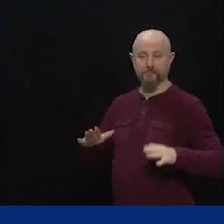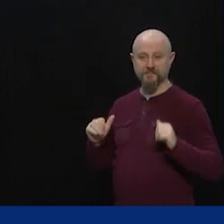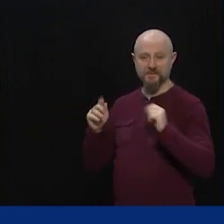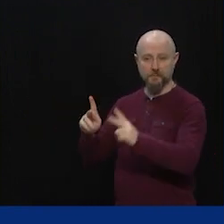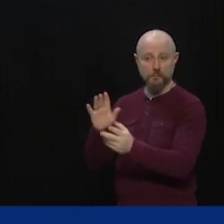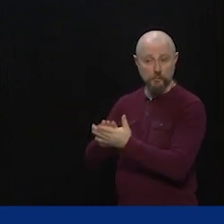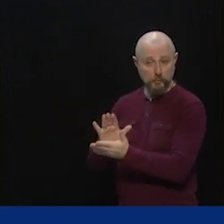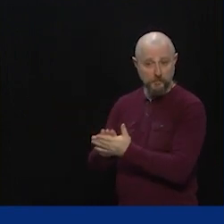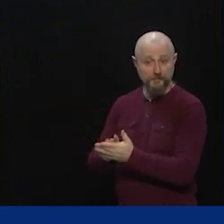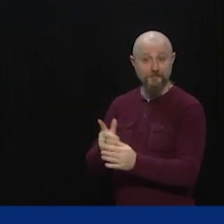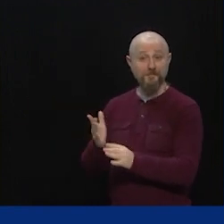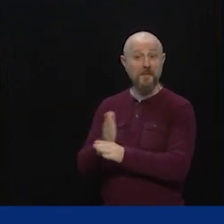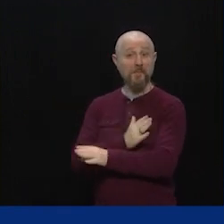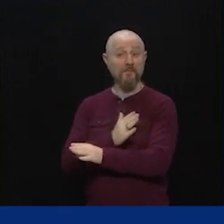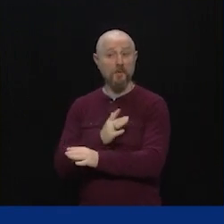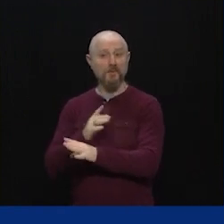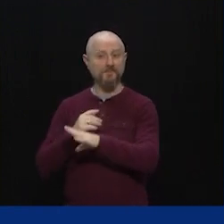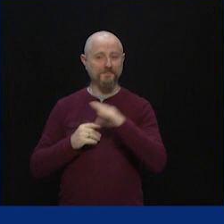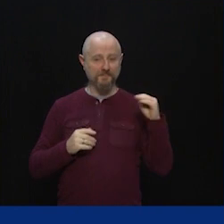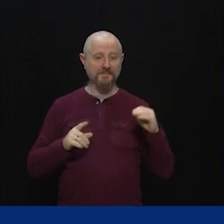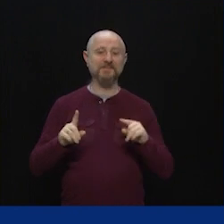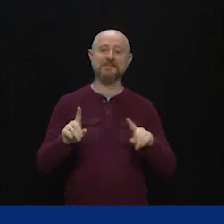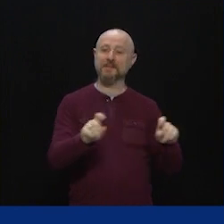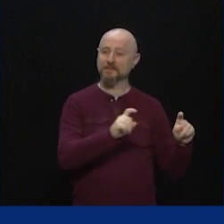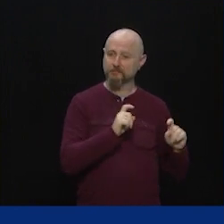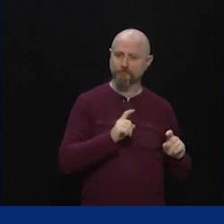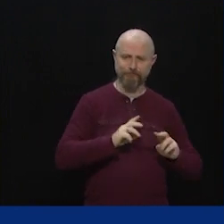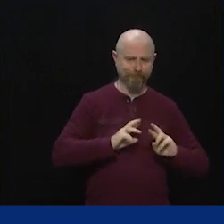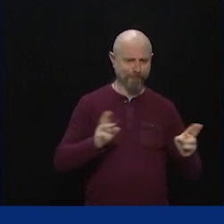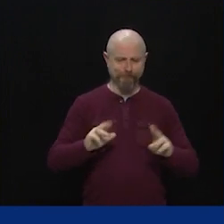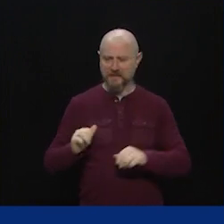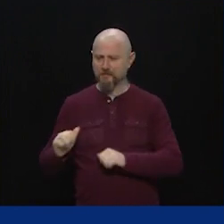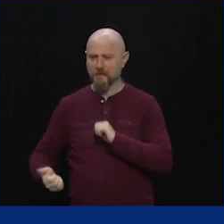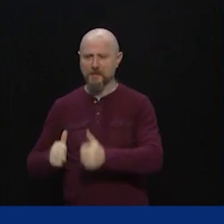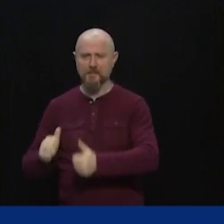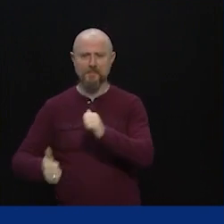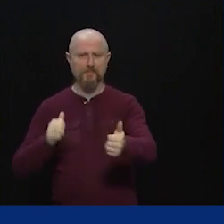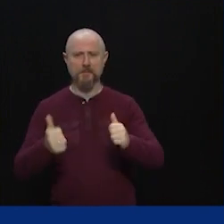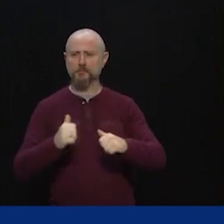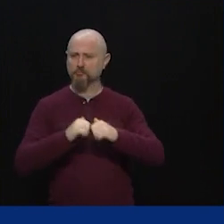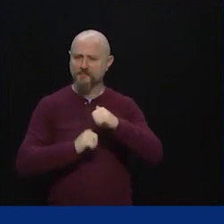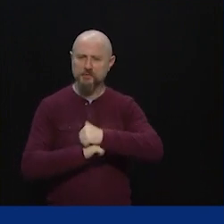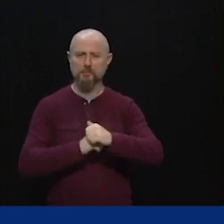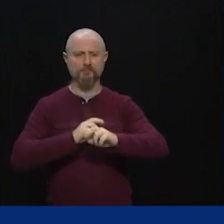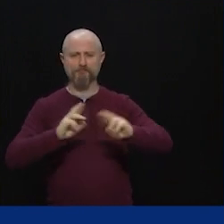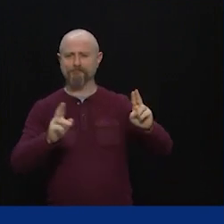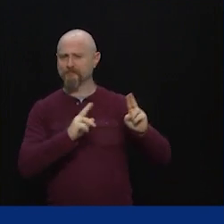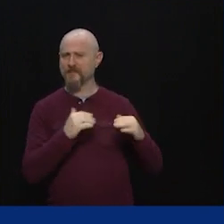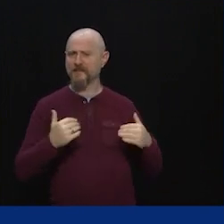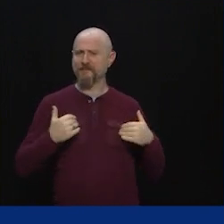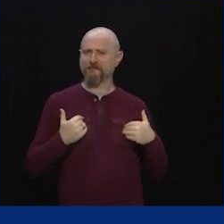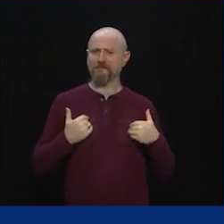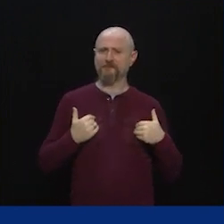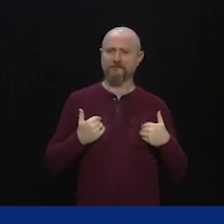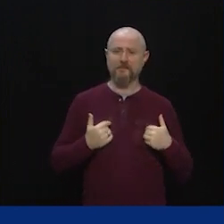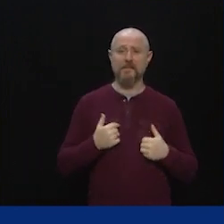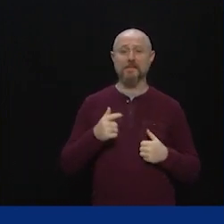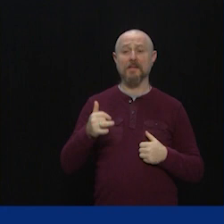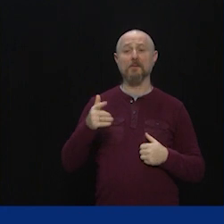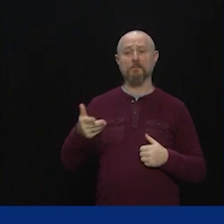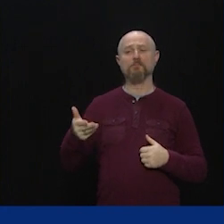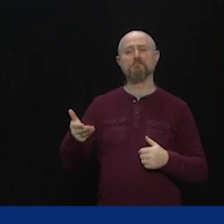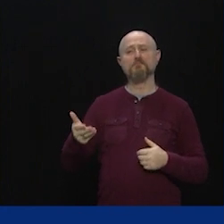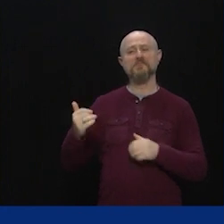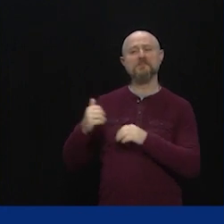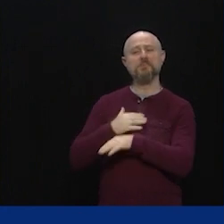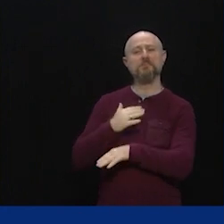on campus. They had facilities. They had the infrastructure set up for testing. And this actually came to us from Syracuse University. And I want to thank Chancellor